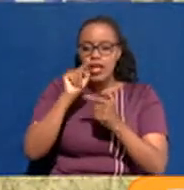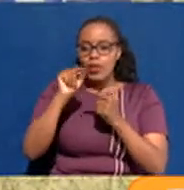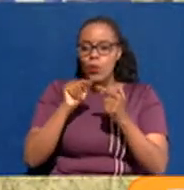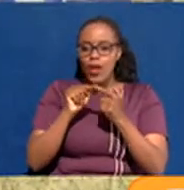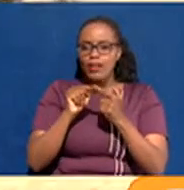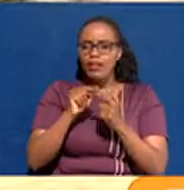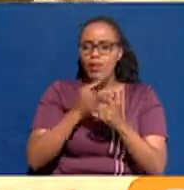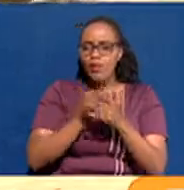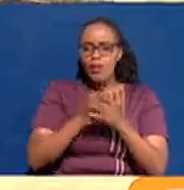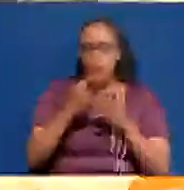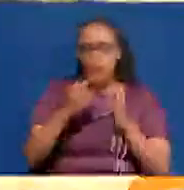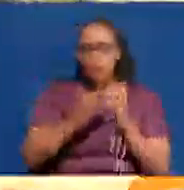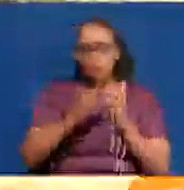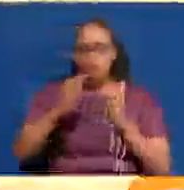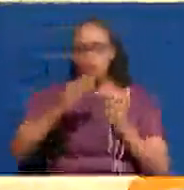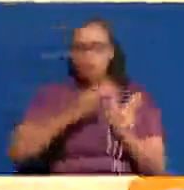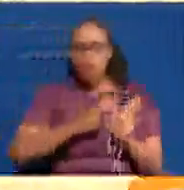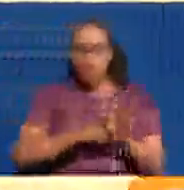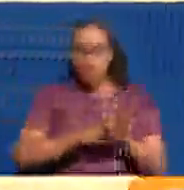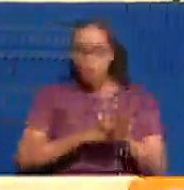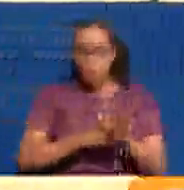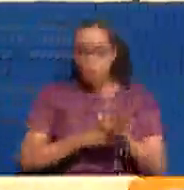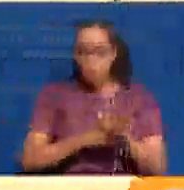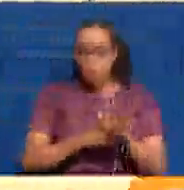in a week's time,